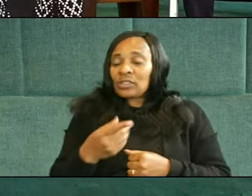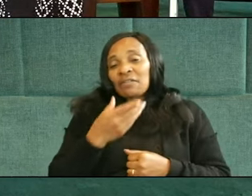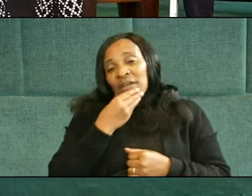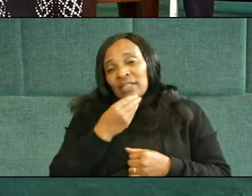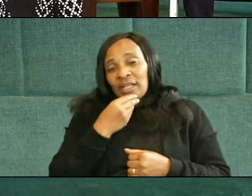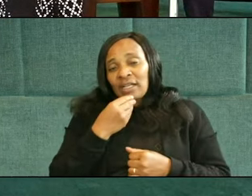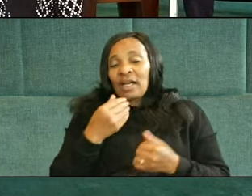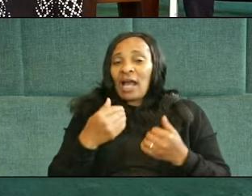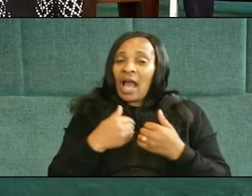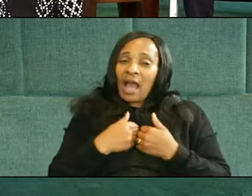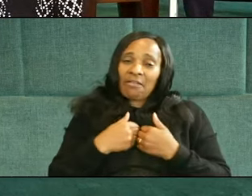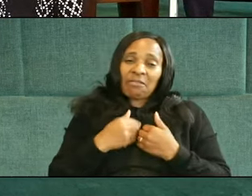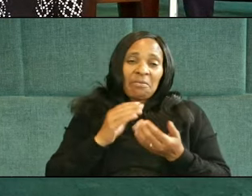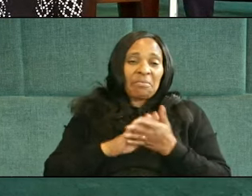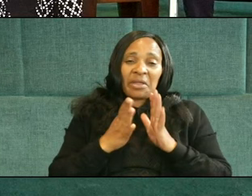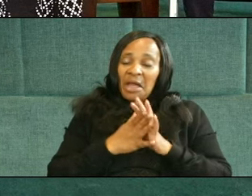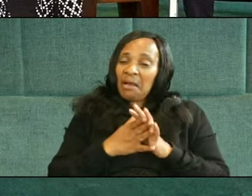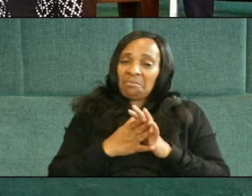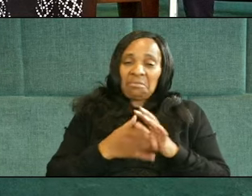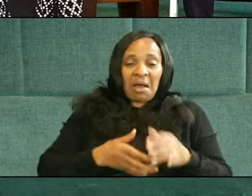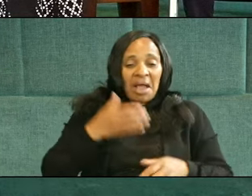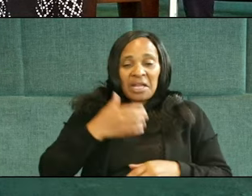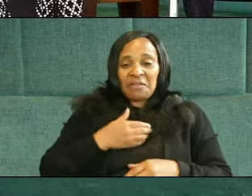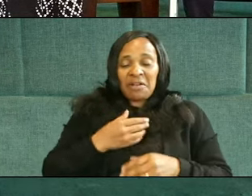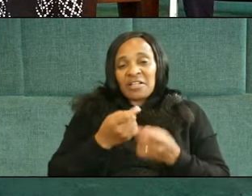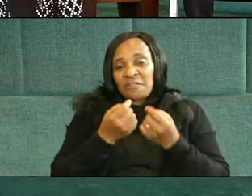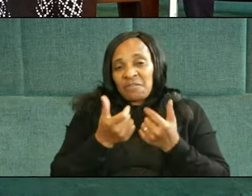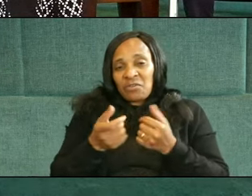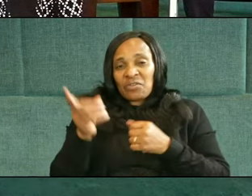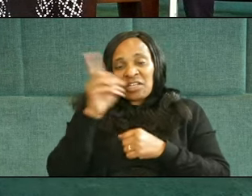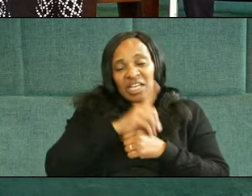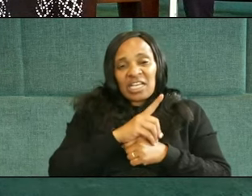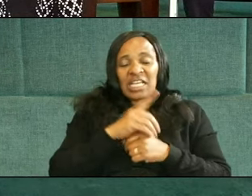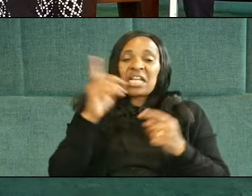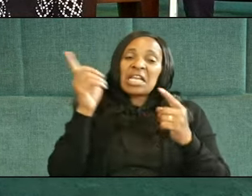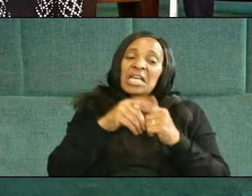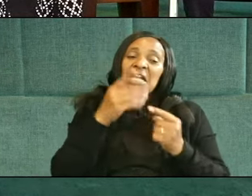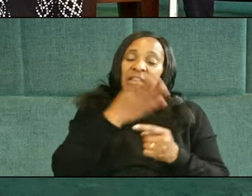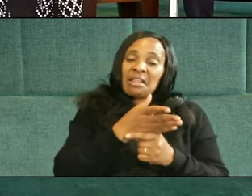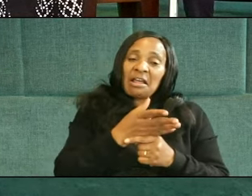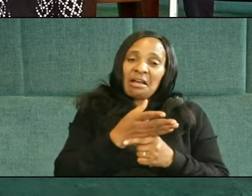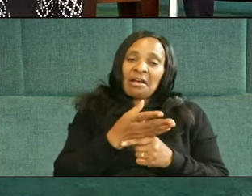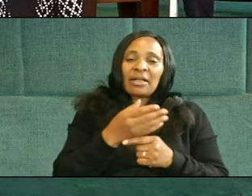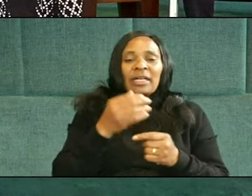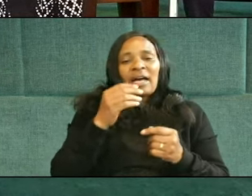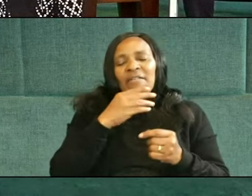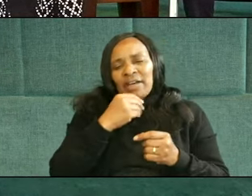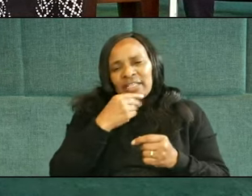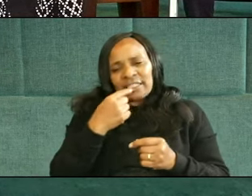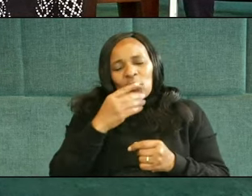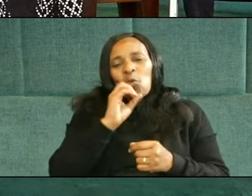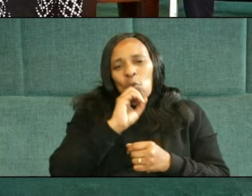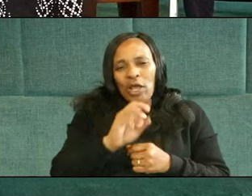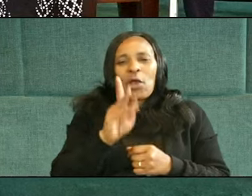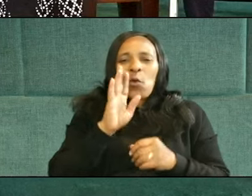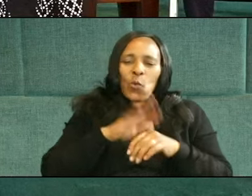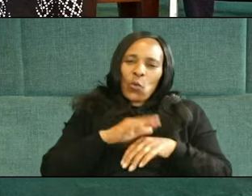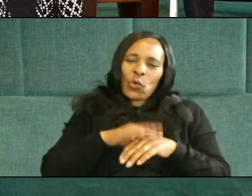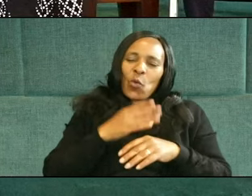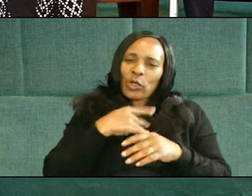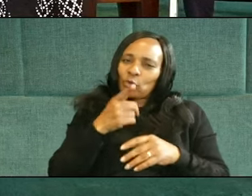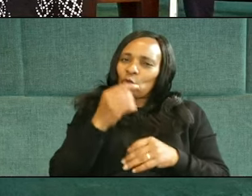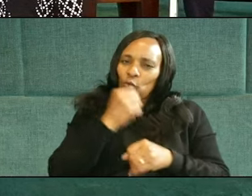Dad, I haven't become angry for the last few days, so there's no nail in the fence. Then his dad told him, that is very good. Now I want you to do